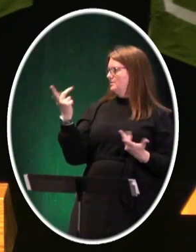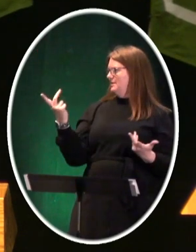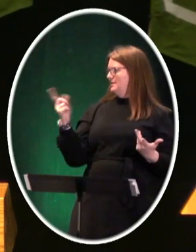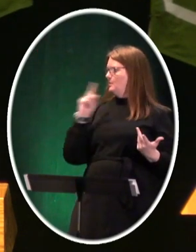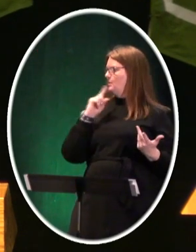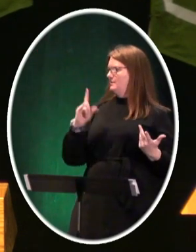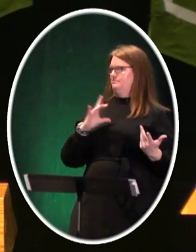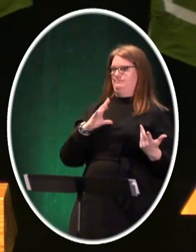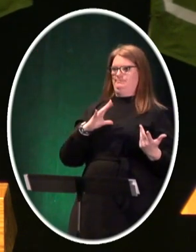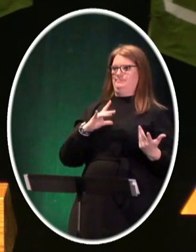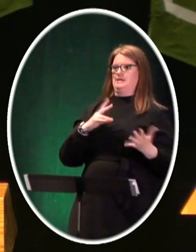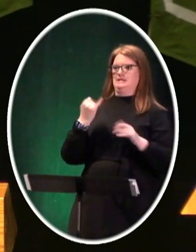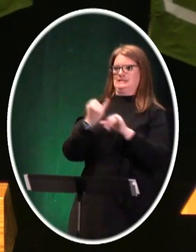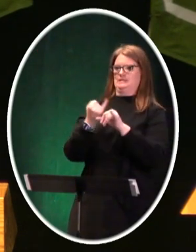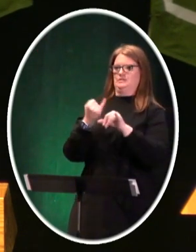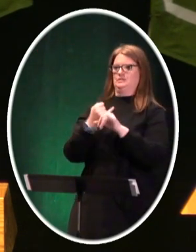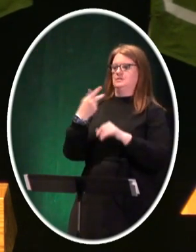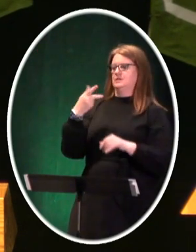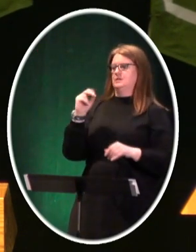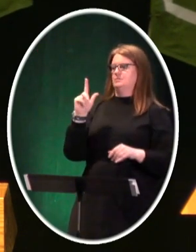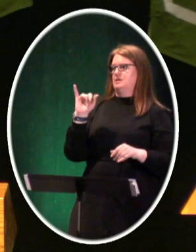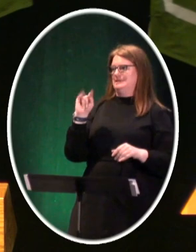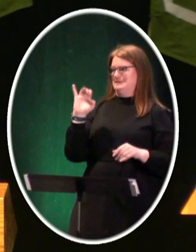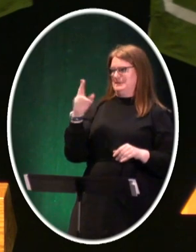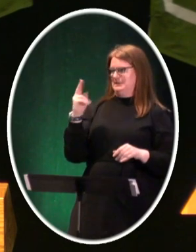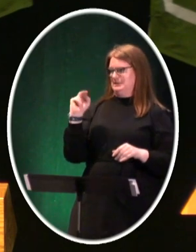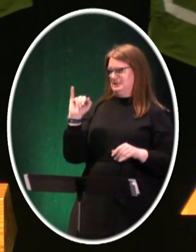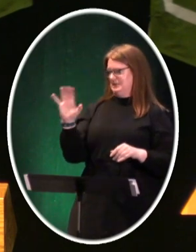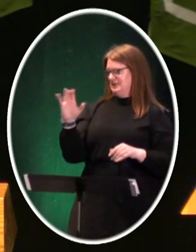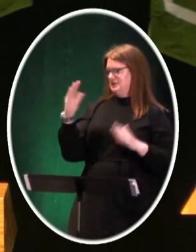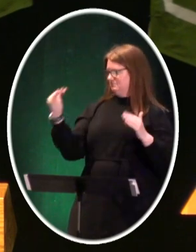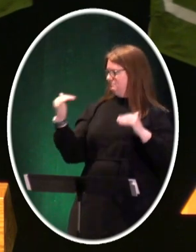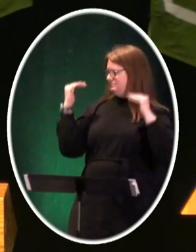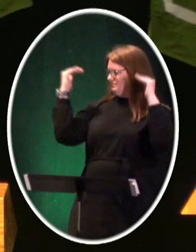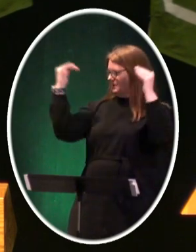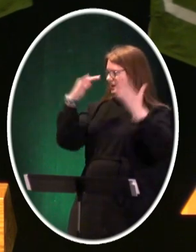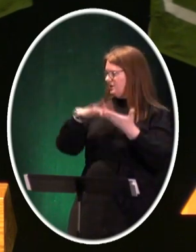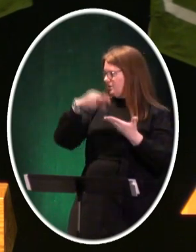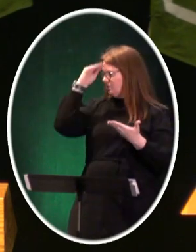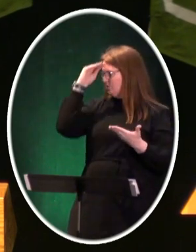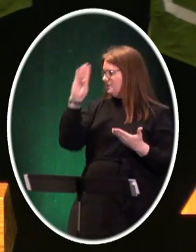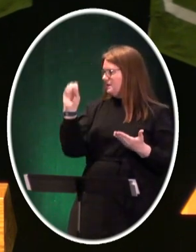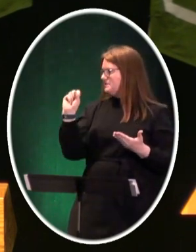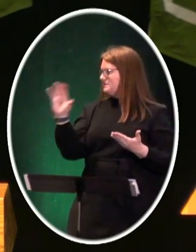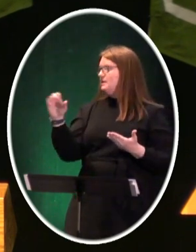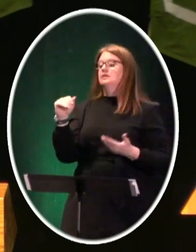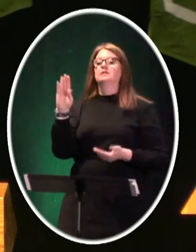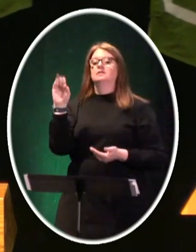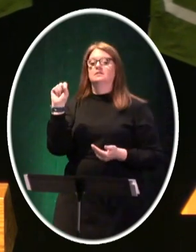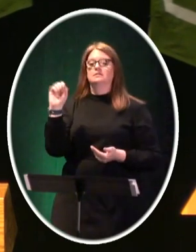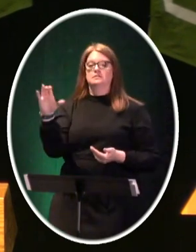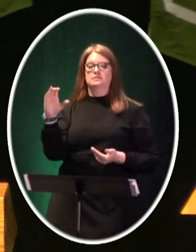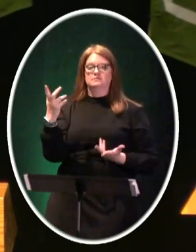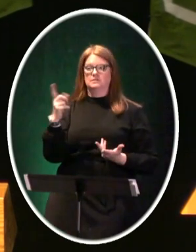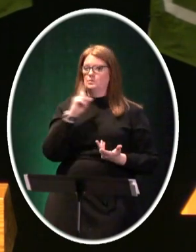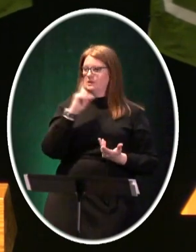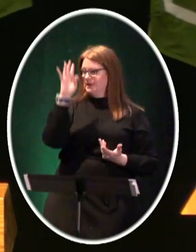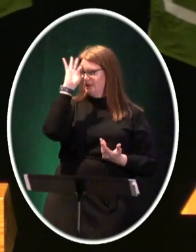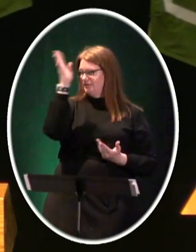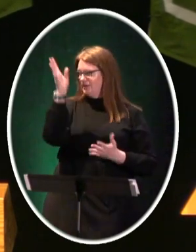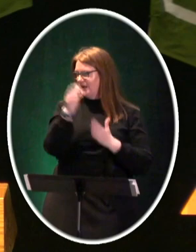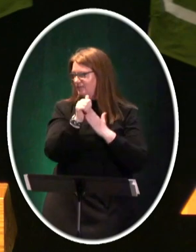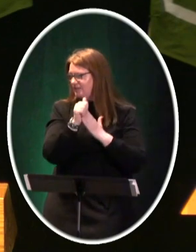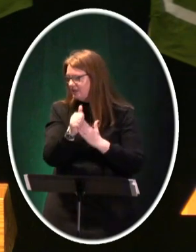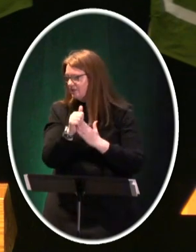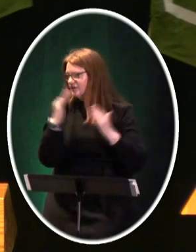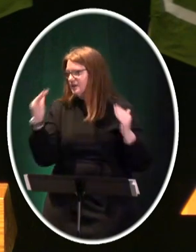amazing institution of polytechnic higher learning, Bismarck State College. Bismarck State is an innovative leader in